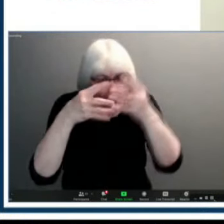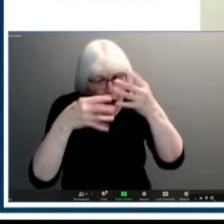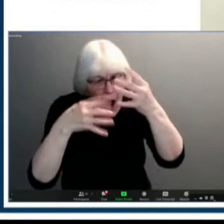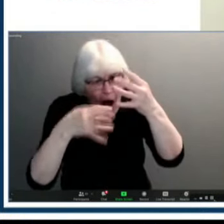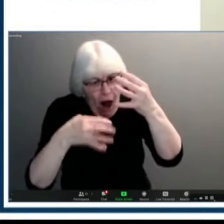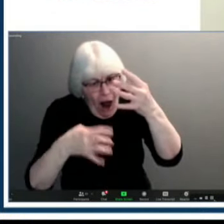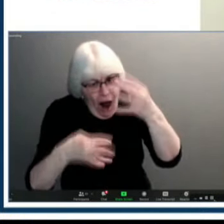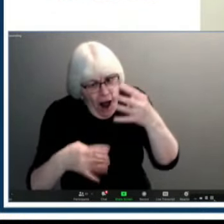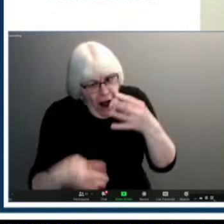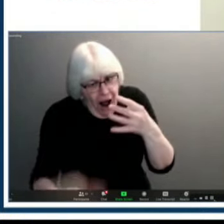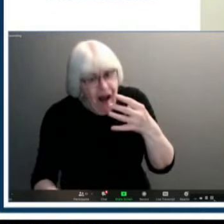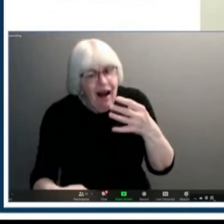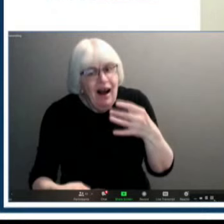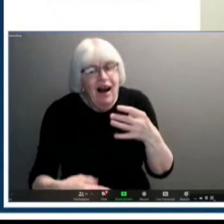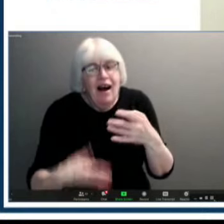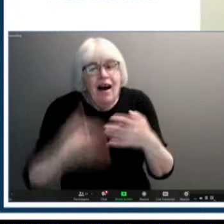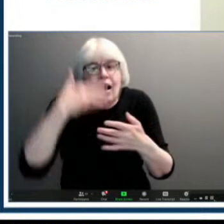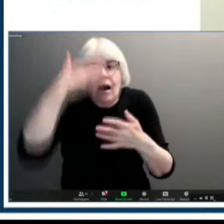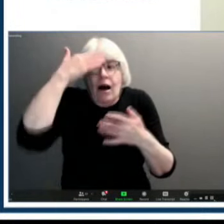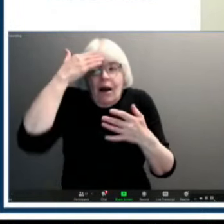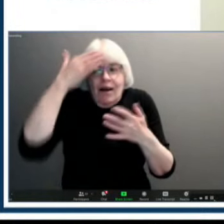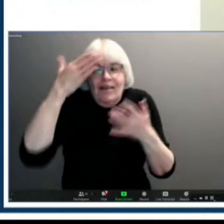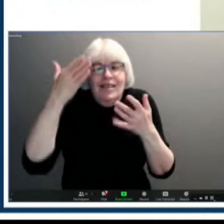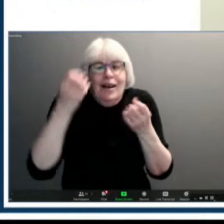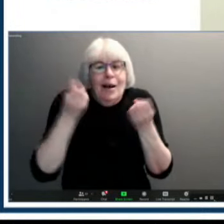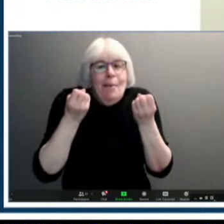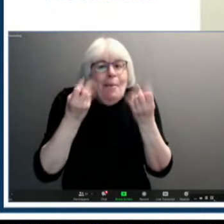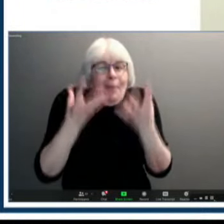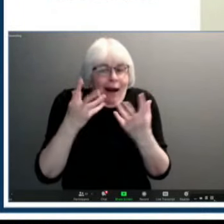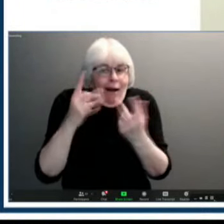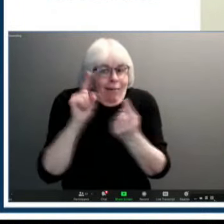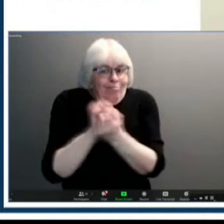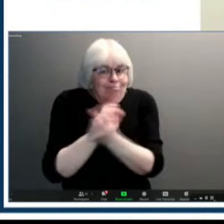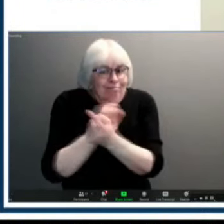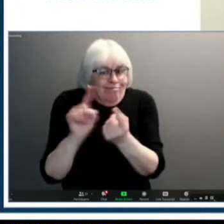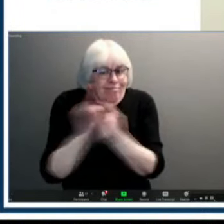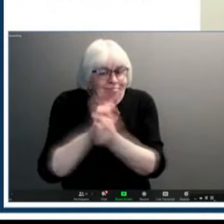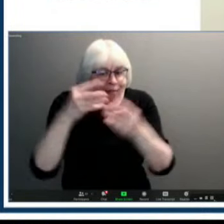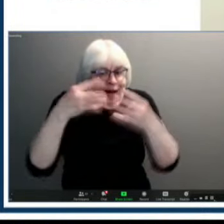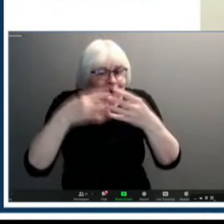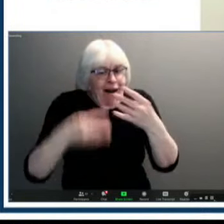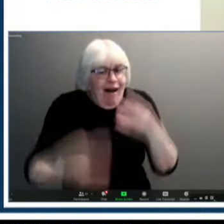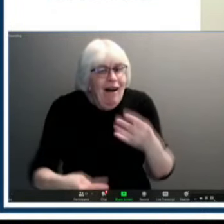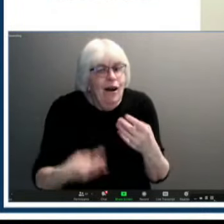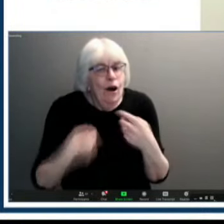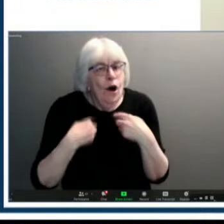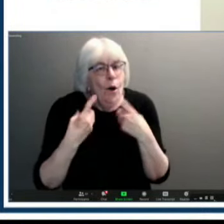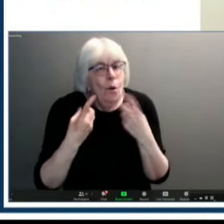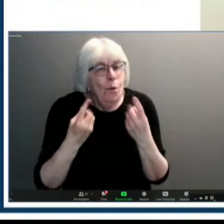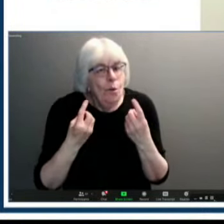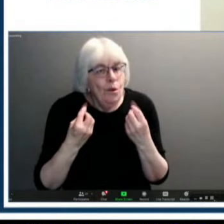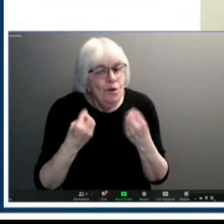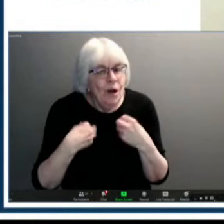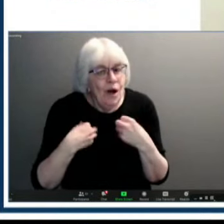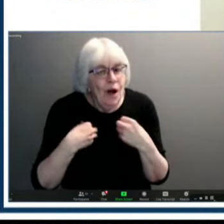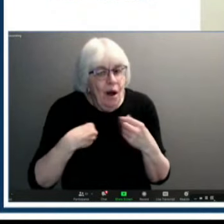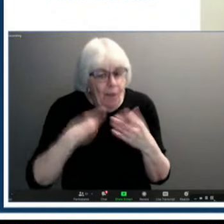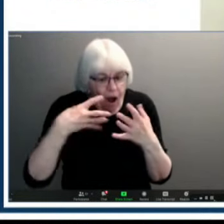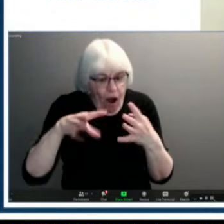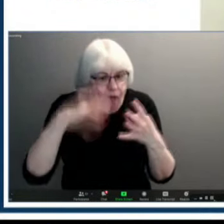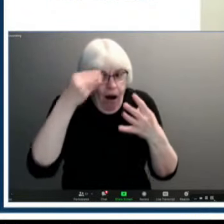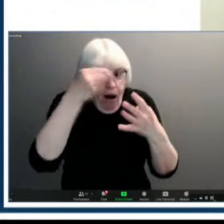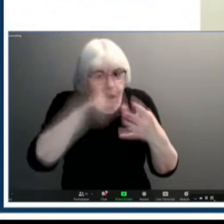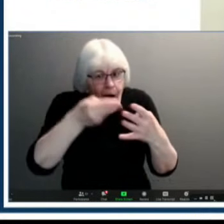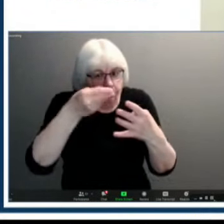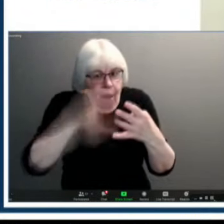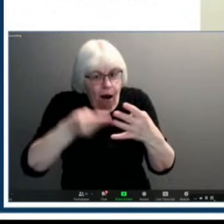have to lay and agonize over with whether you've infected them with COVID. So what you should do is